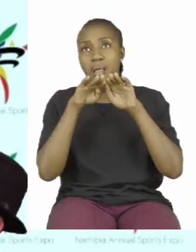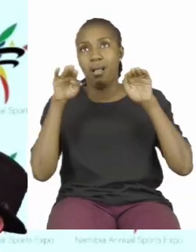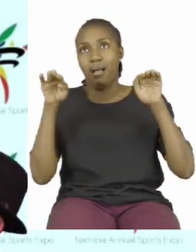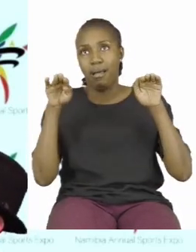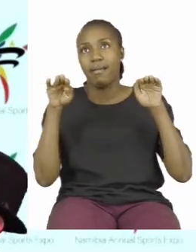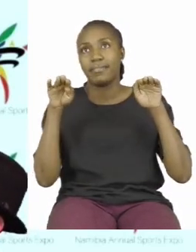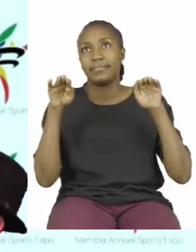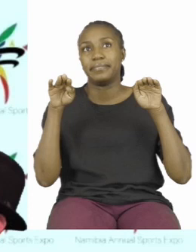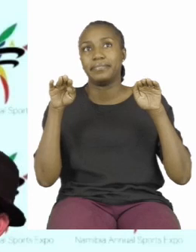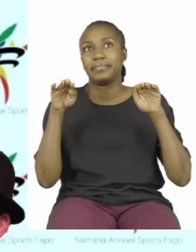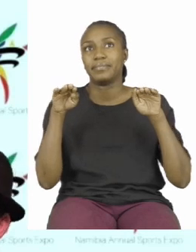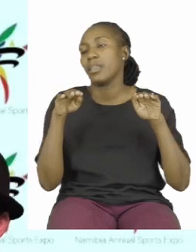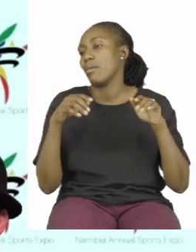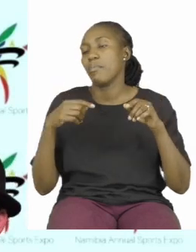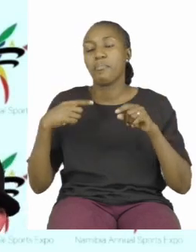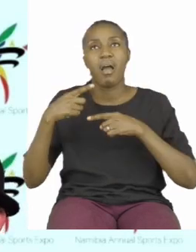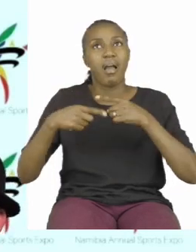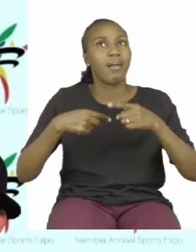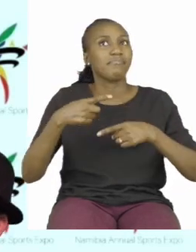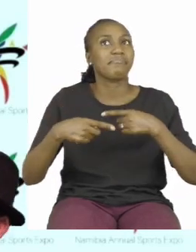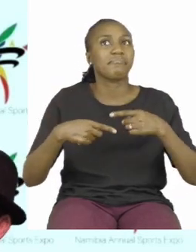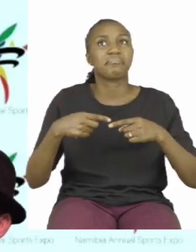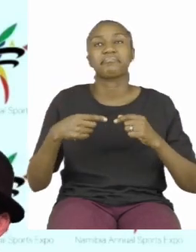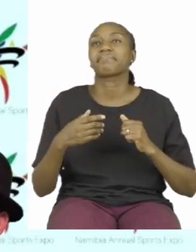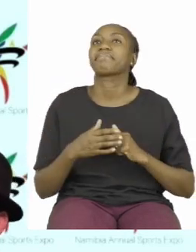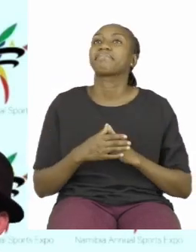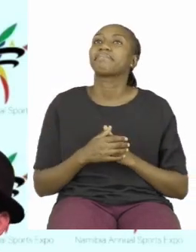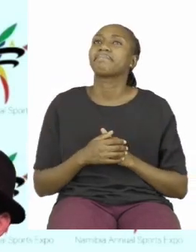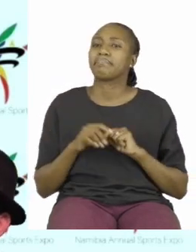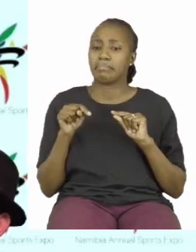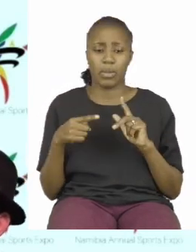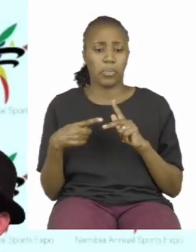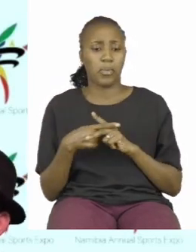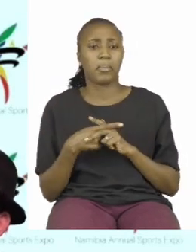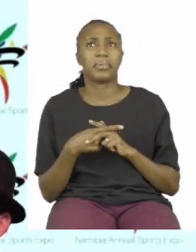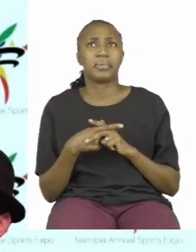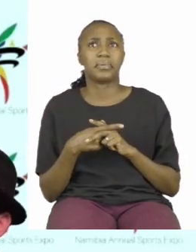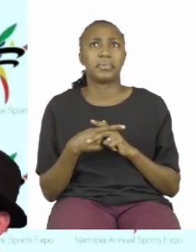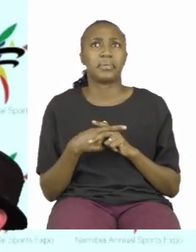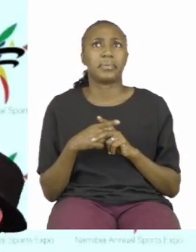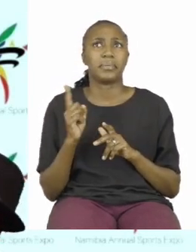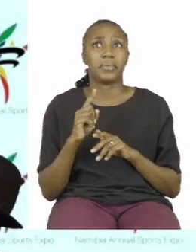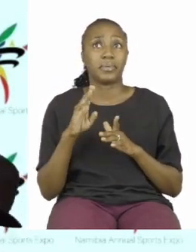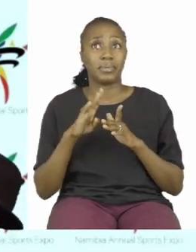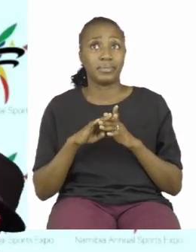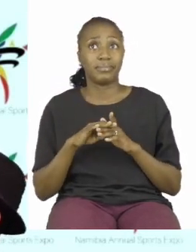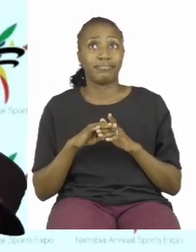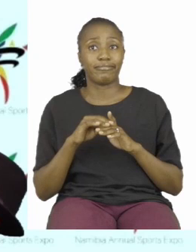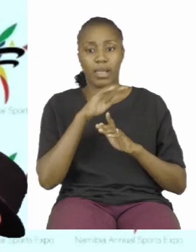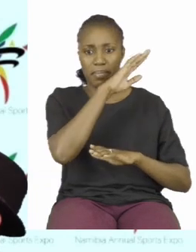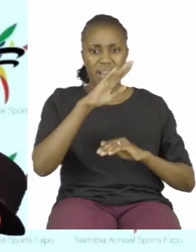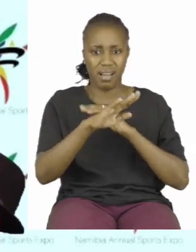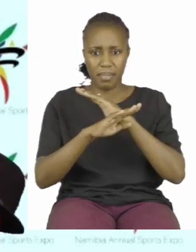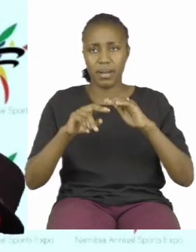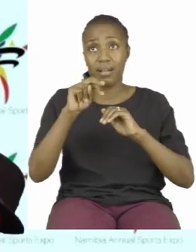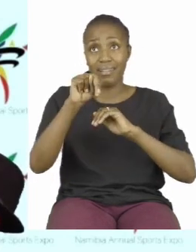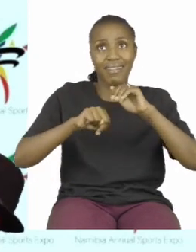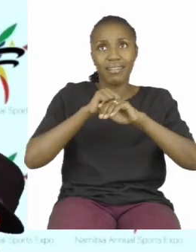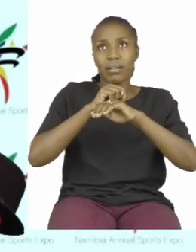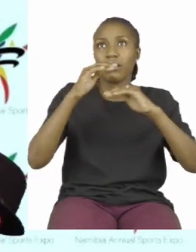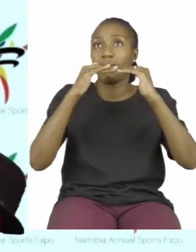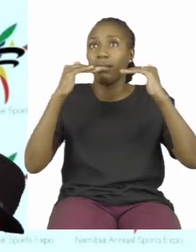was all the way go. Wow. So what is happening in Namibia in terms of karate at the national level?